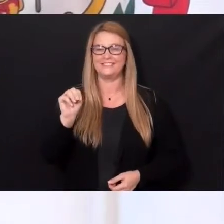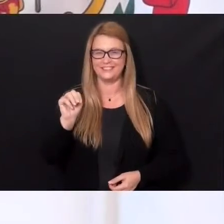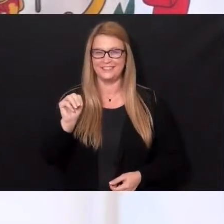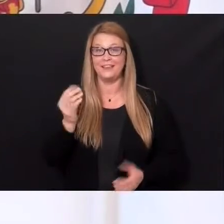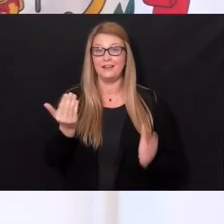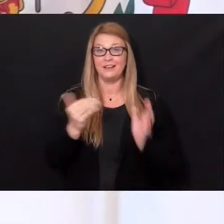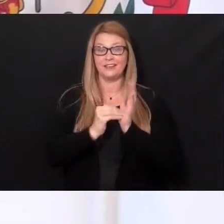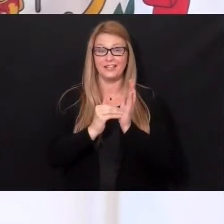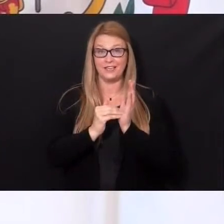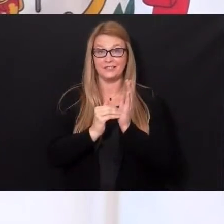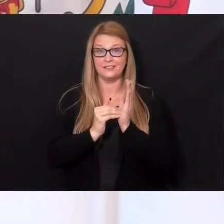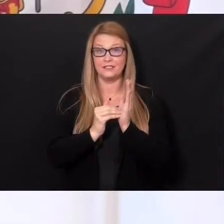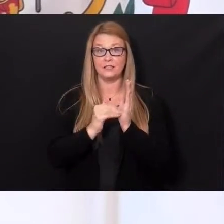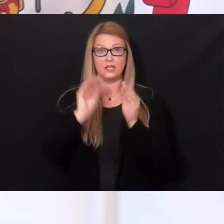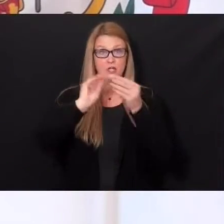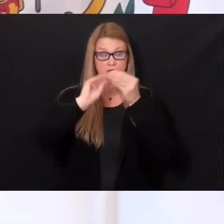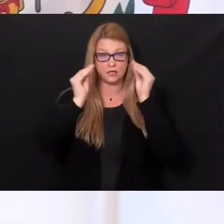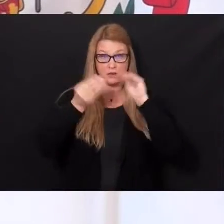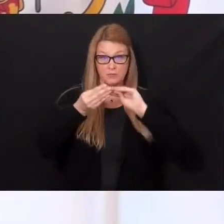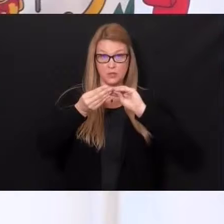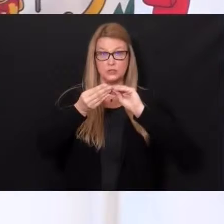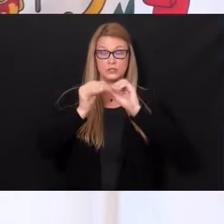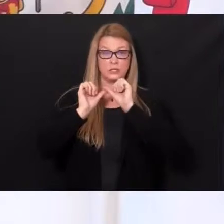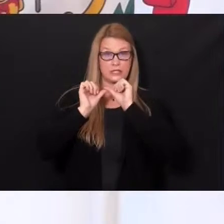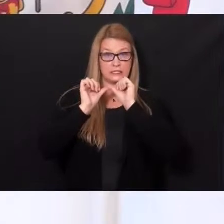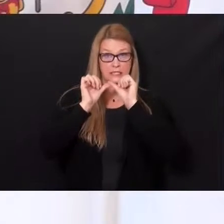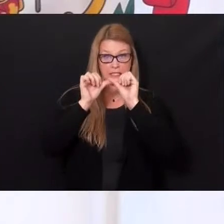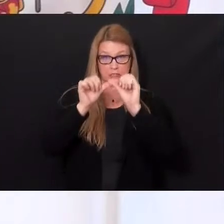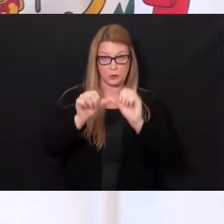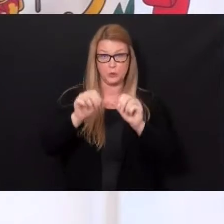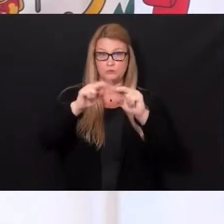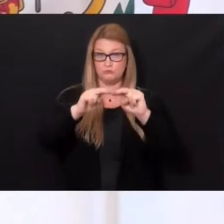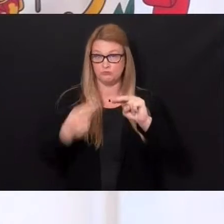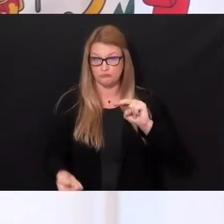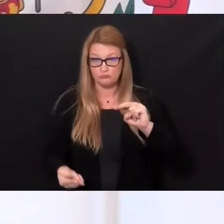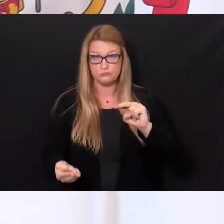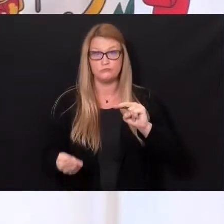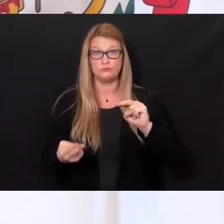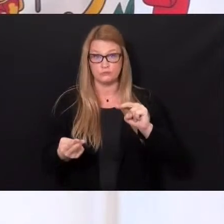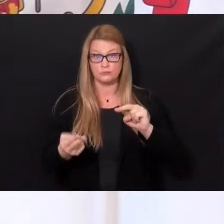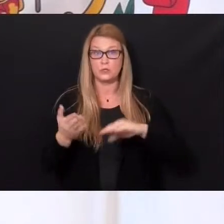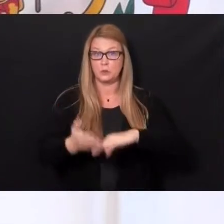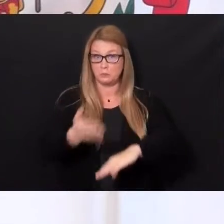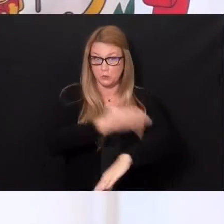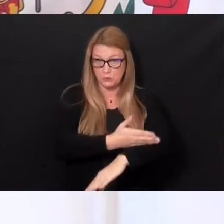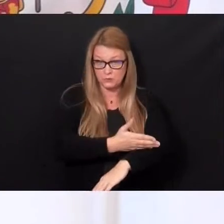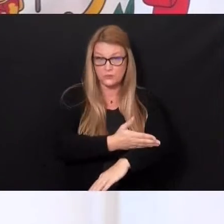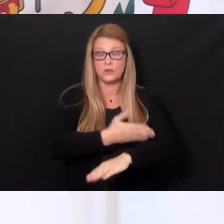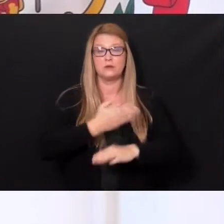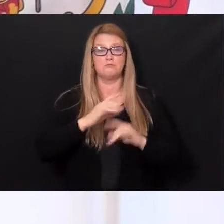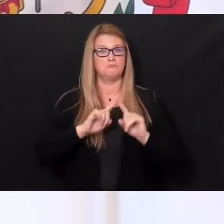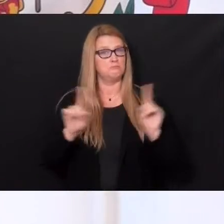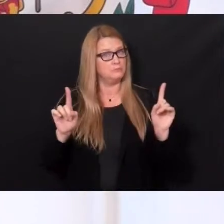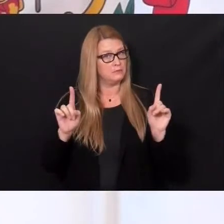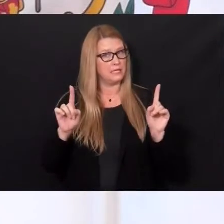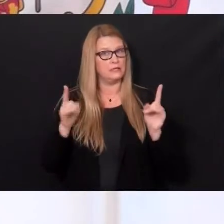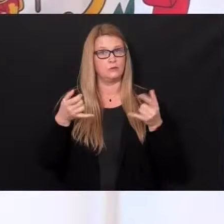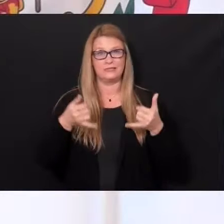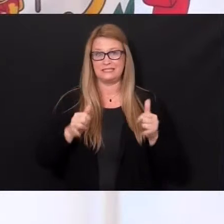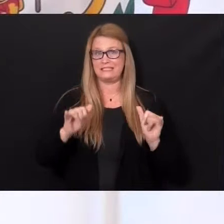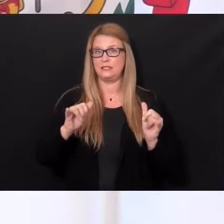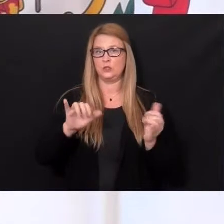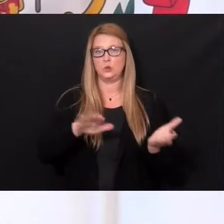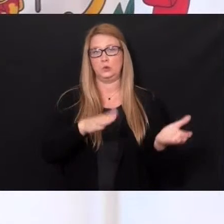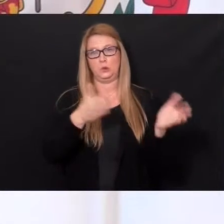Again, our numbers continue to decrease and continue to look better, but we've lost 15